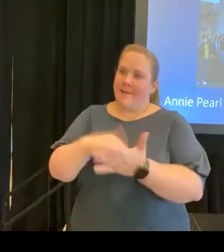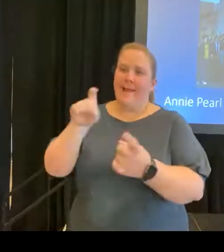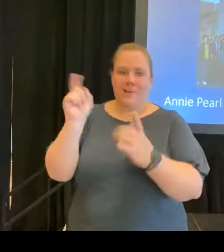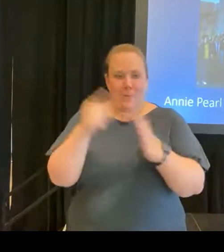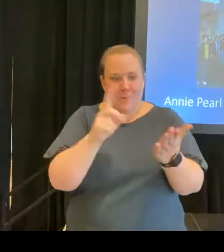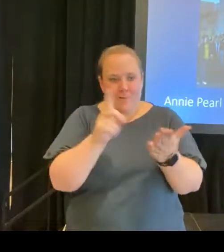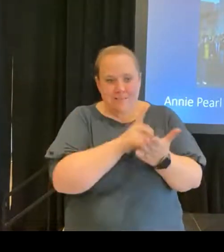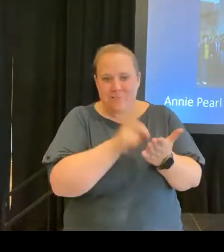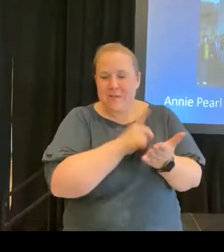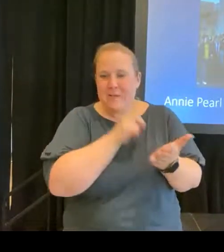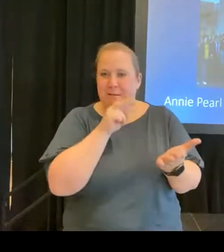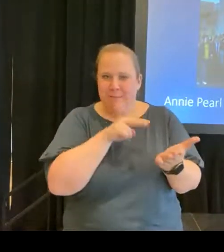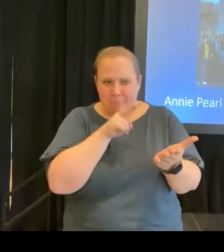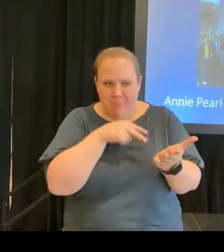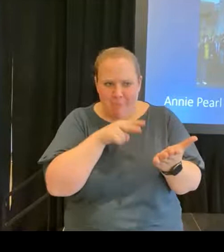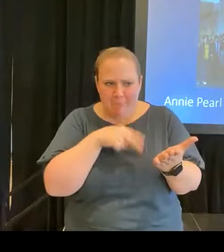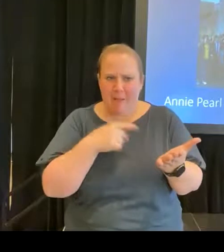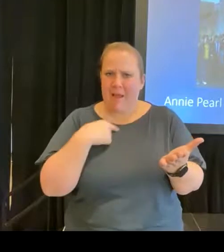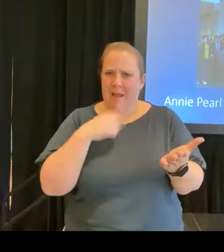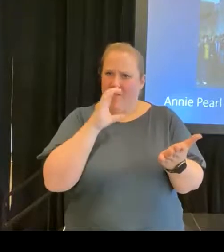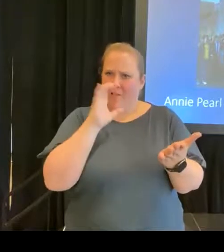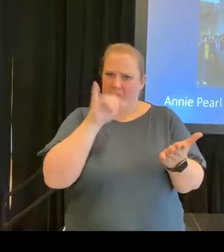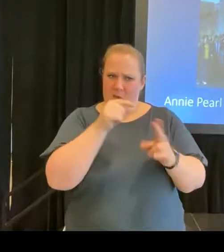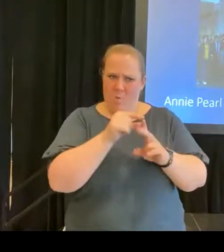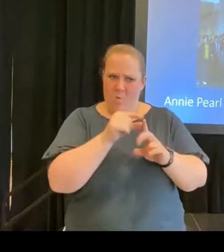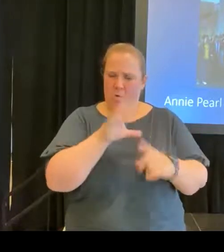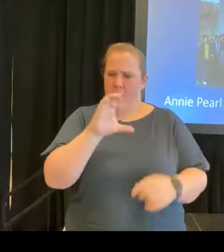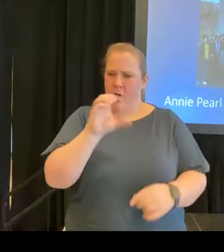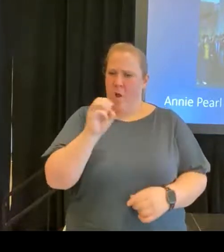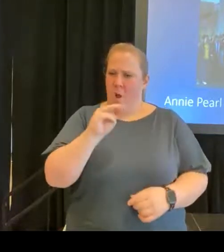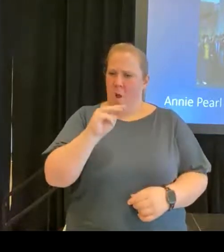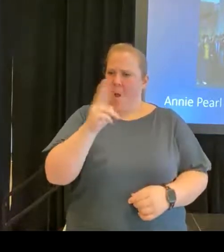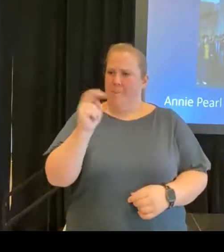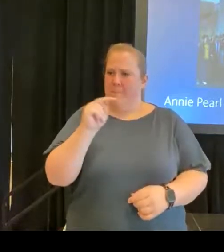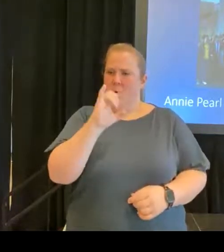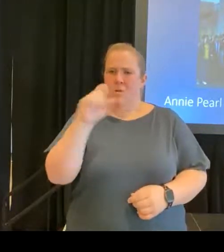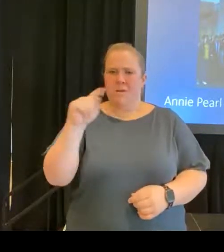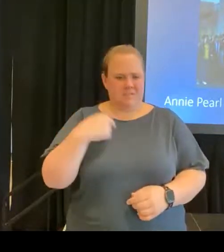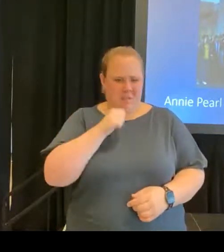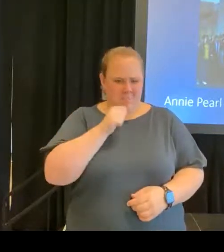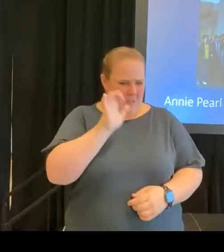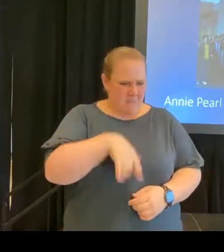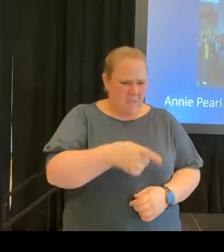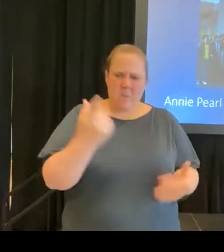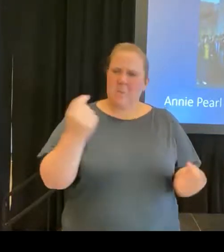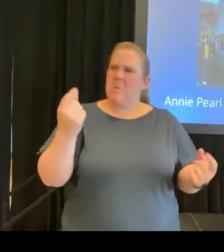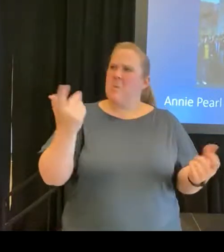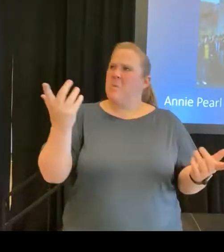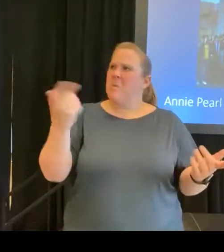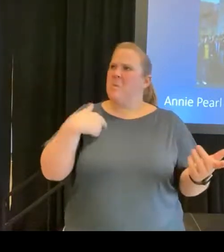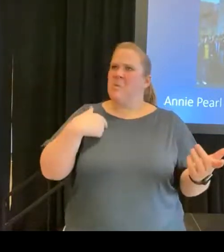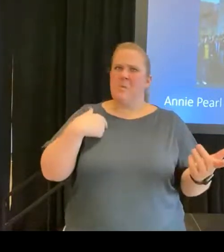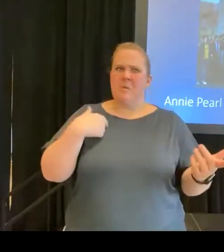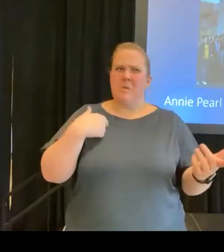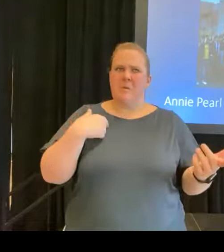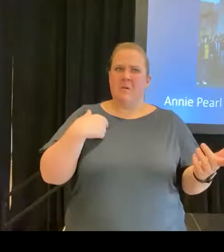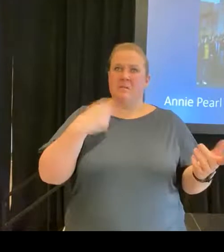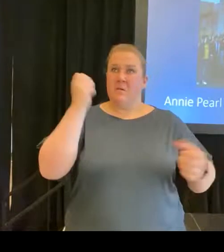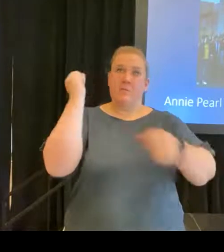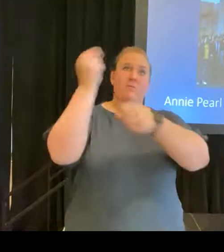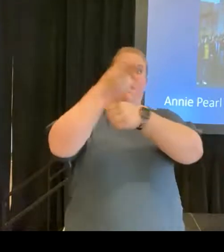because I looked up the word communist. I said, I'm not that. What are they talking? I'm overthrow the